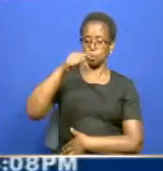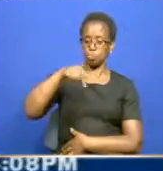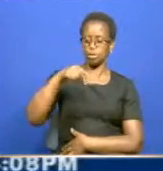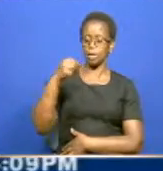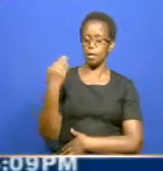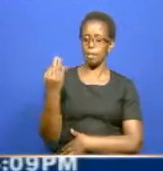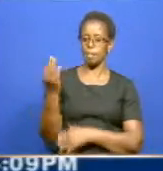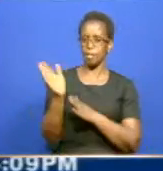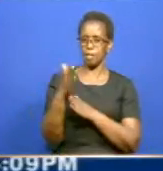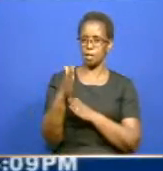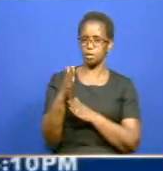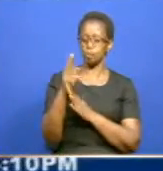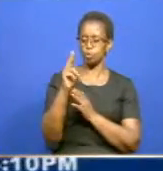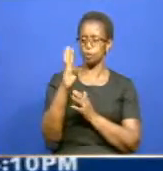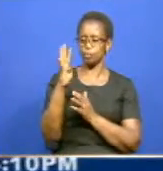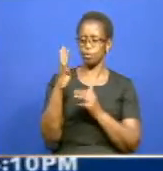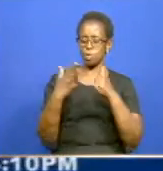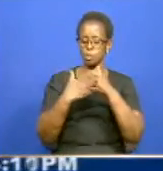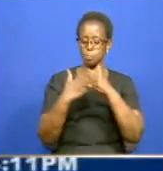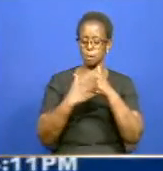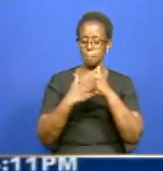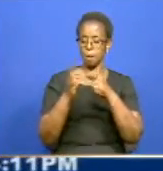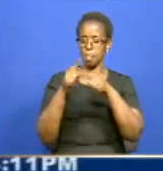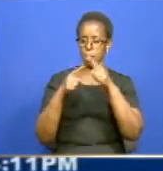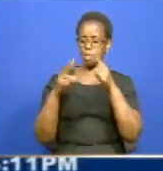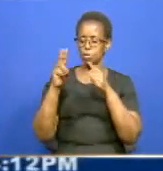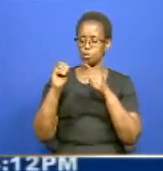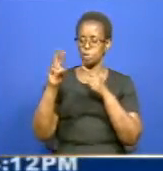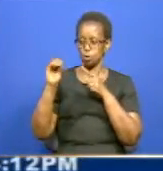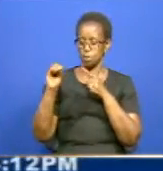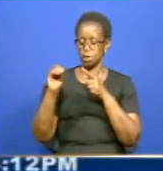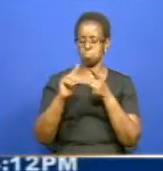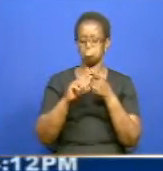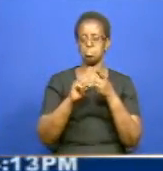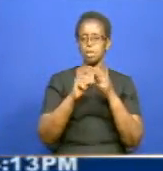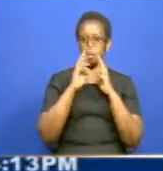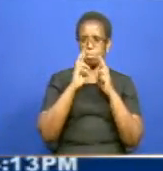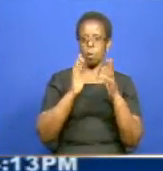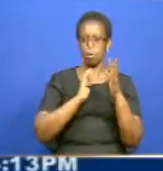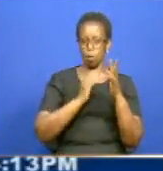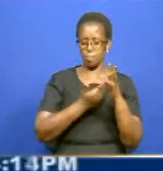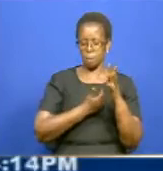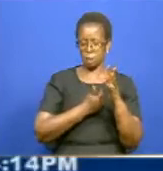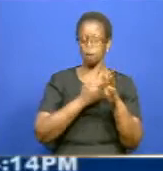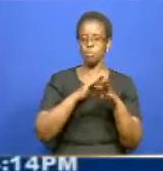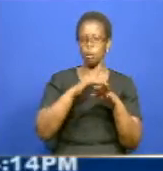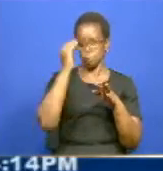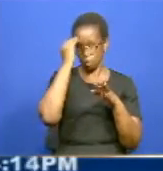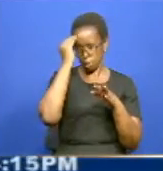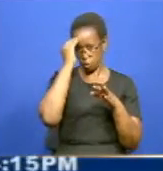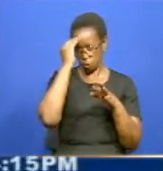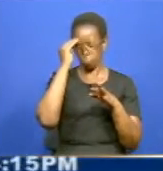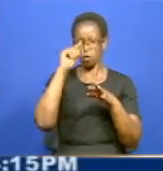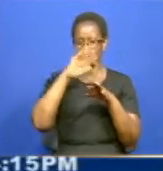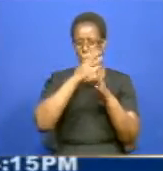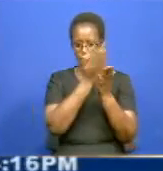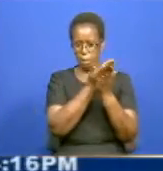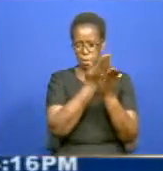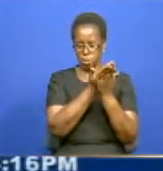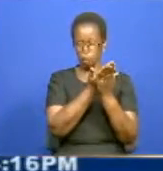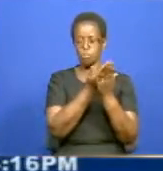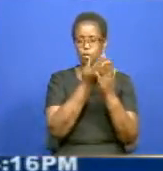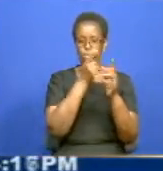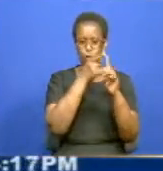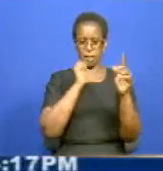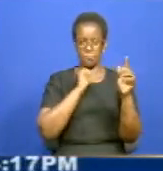24th September 2020, the report of the Standing Committee on Education on a petition to the Senate by Dr.